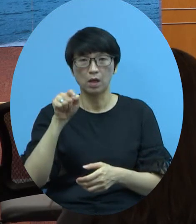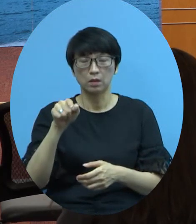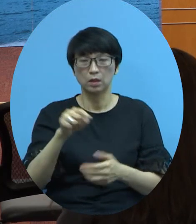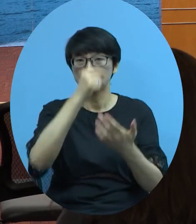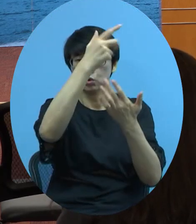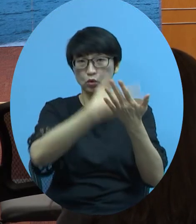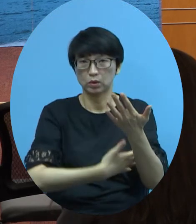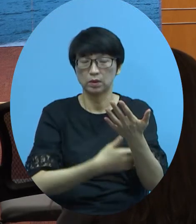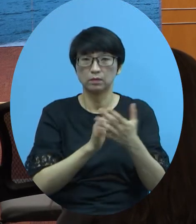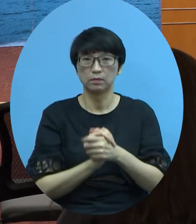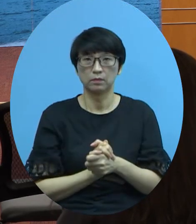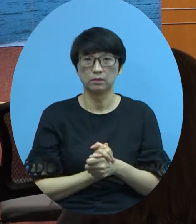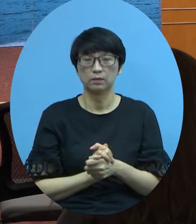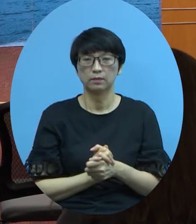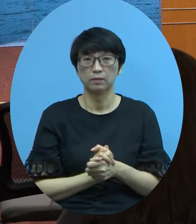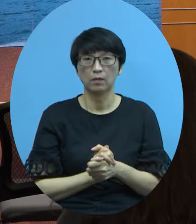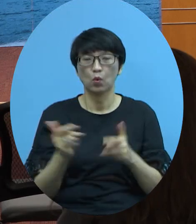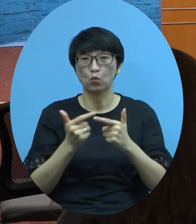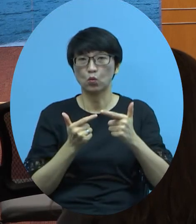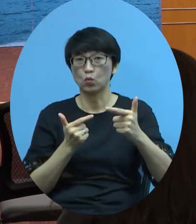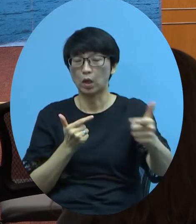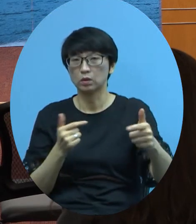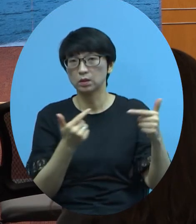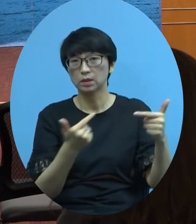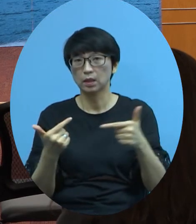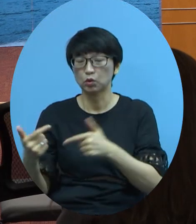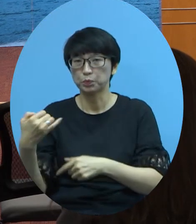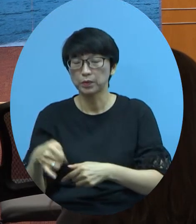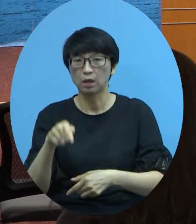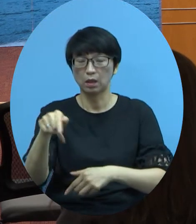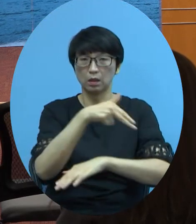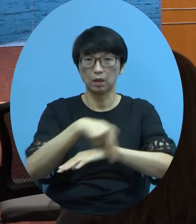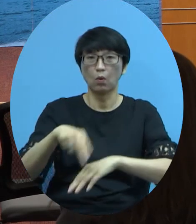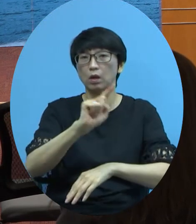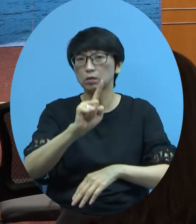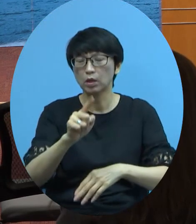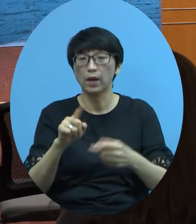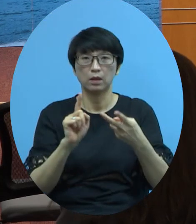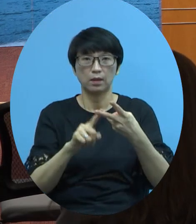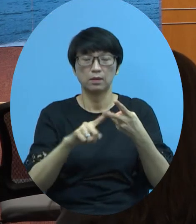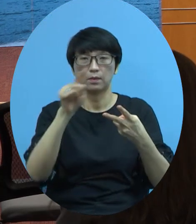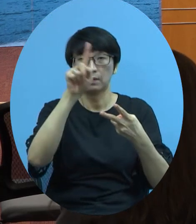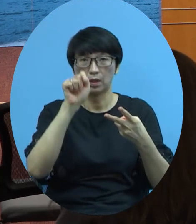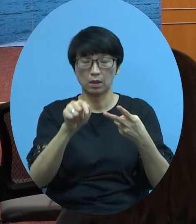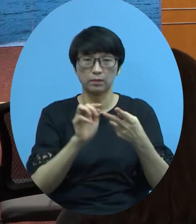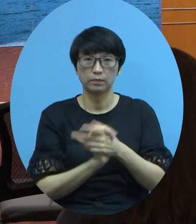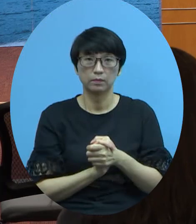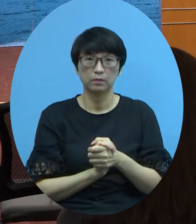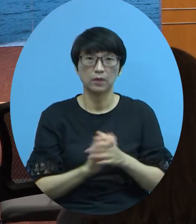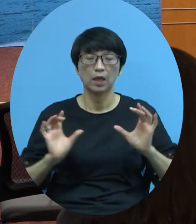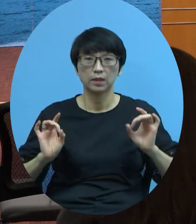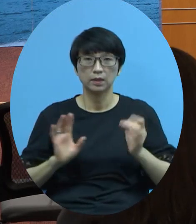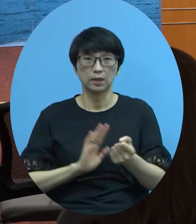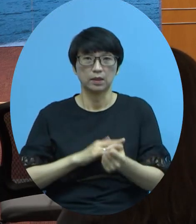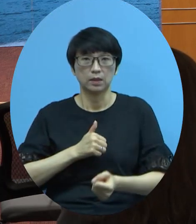would that exit strategy be? My second question relates to the private doctor testing scheme, the